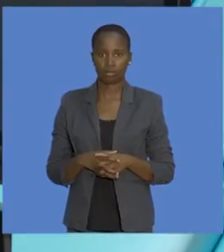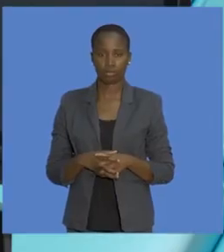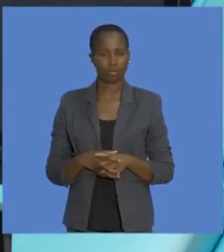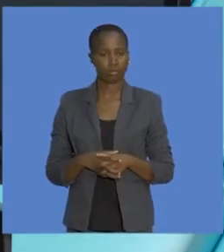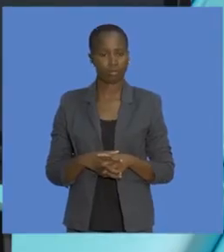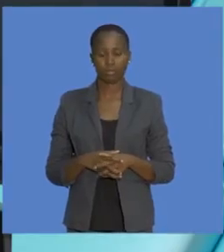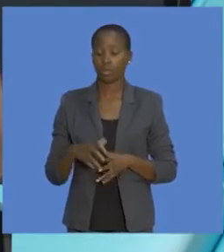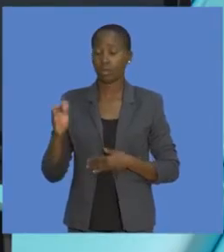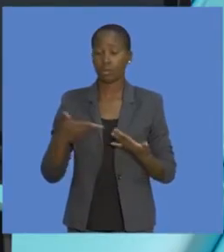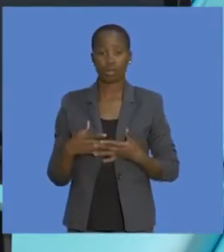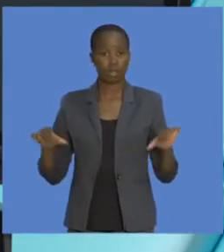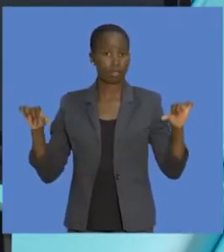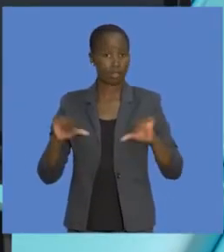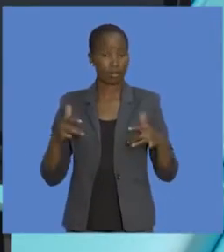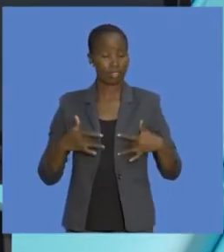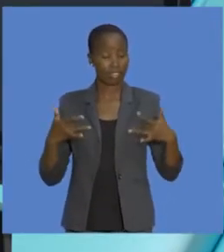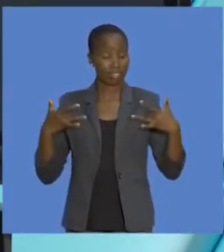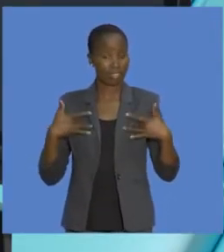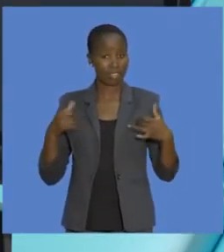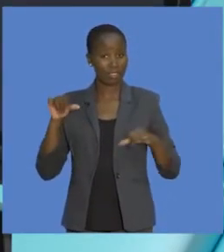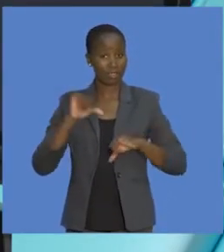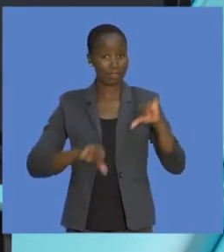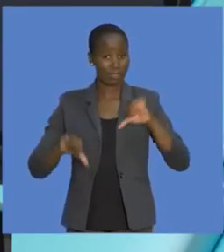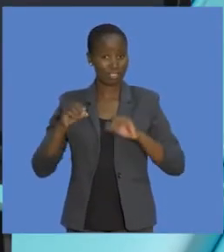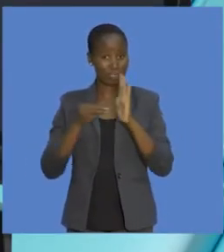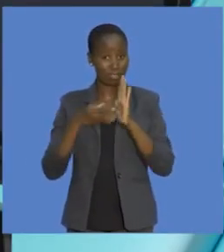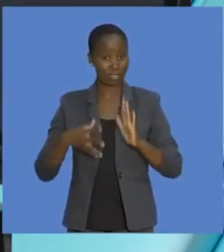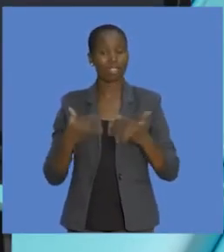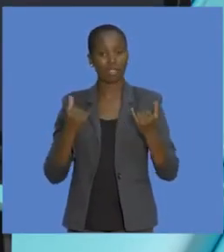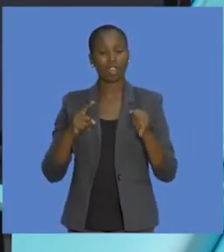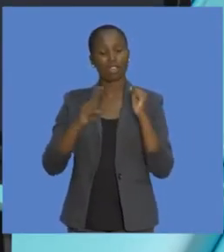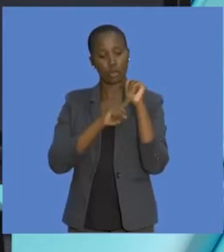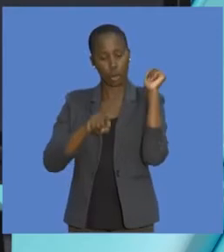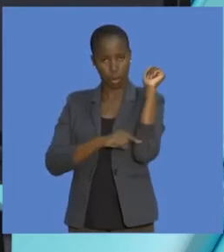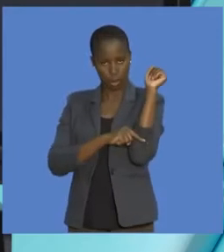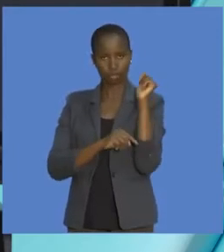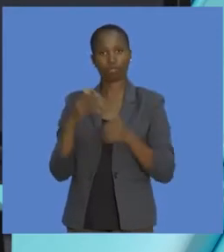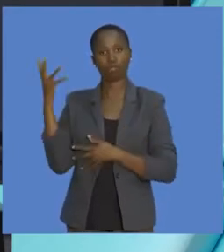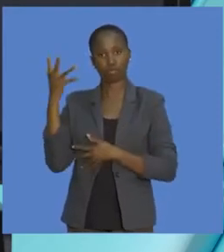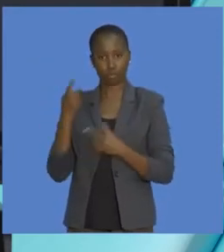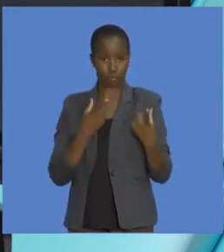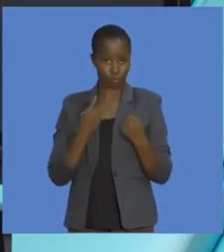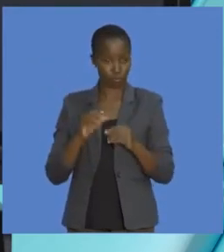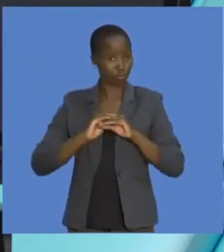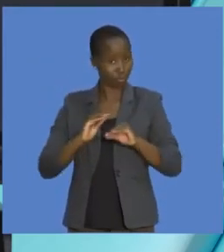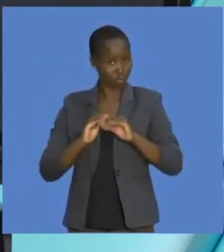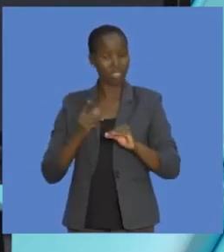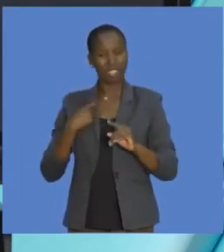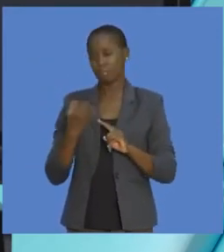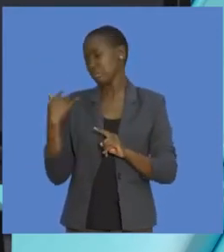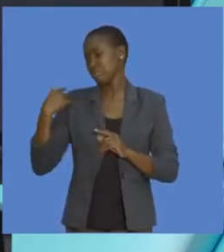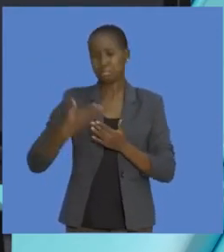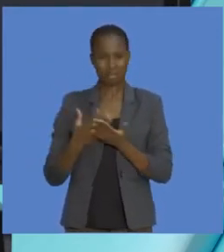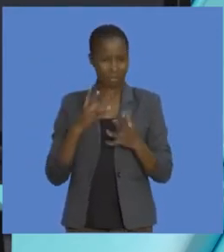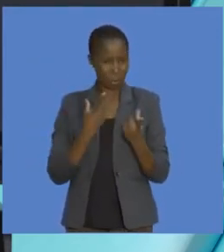Welcome back, life science learners, to our final segment today on homeostasis and coordination. Just a recap of what we've done. We've